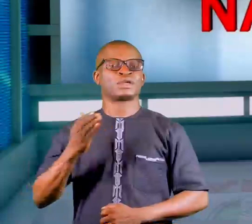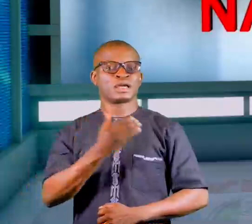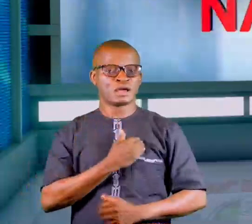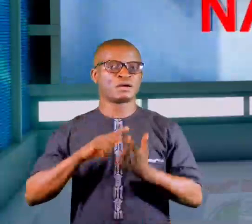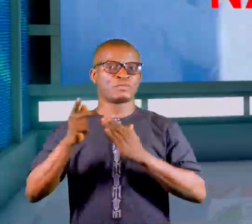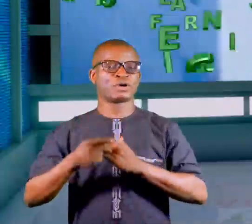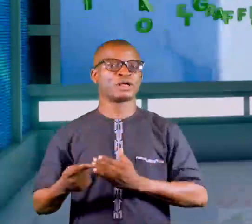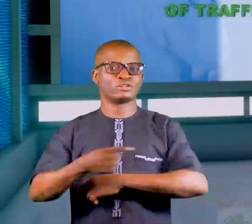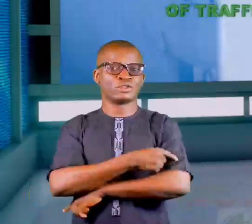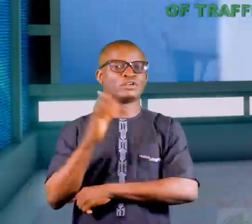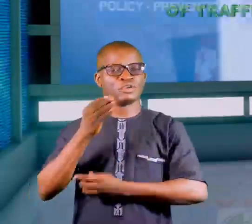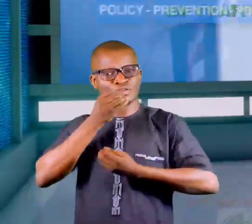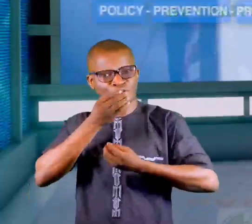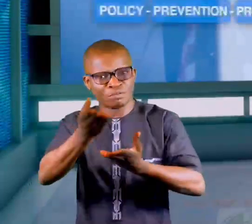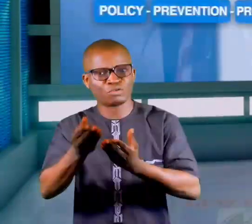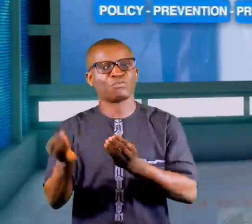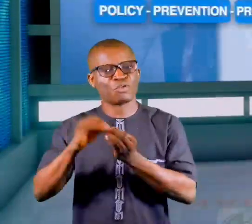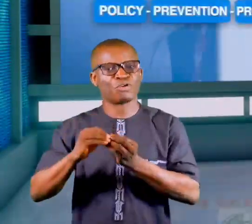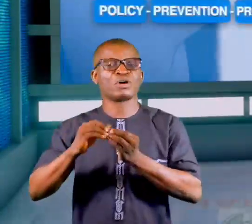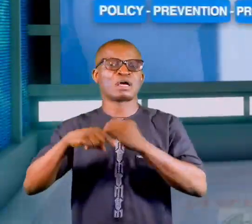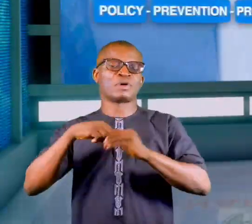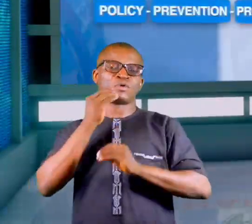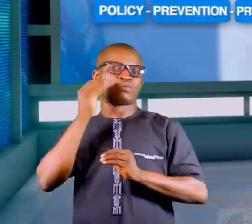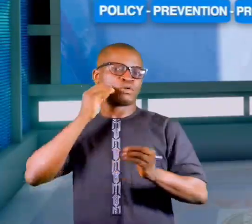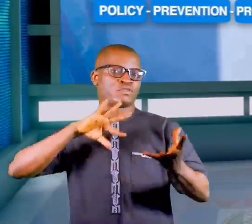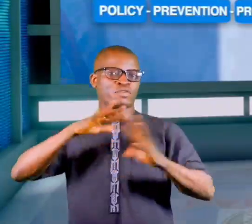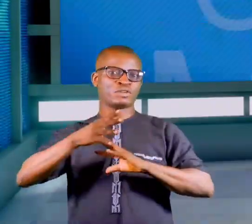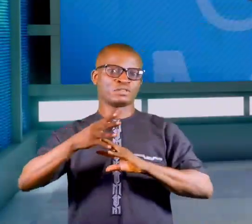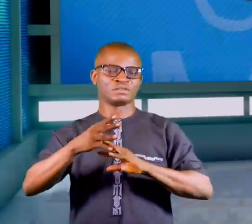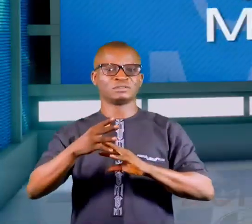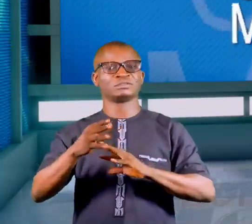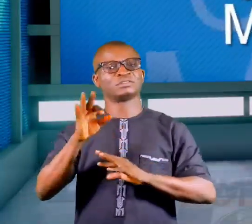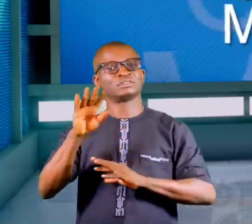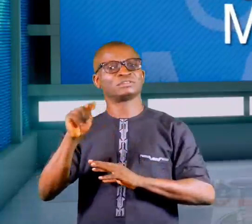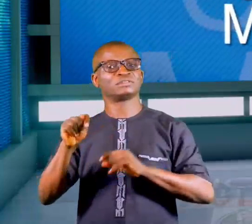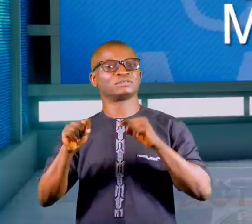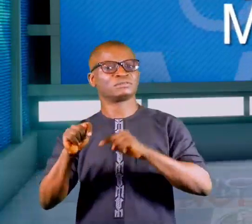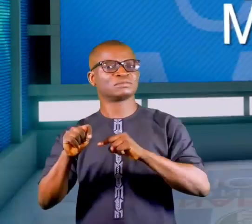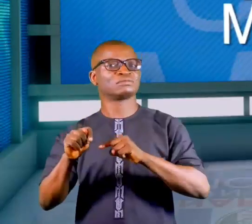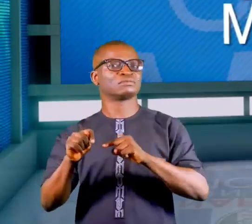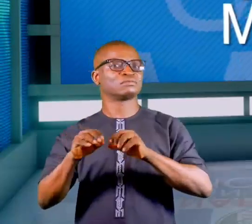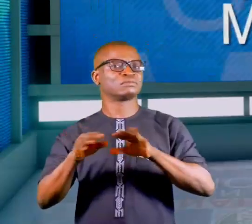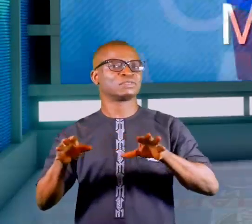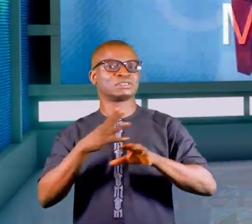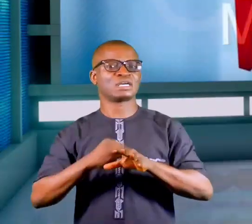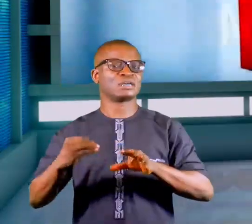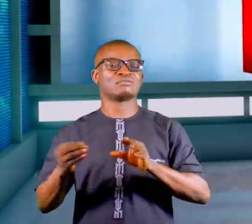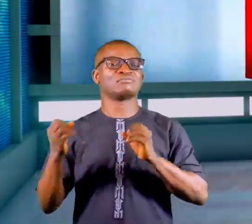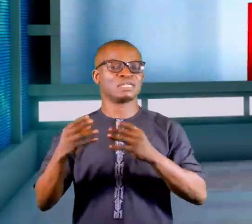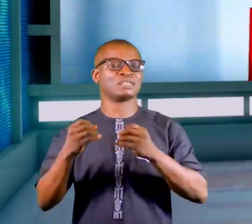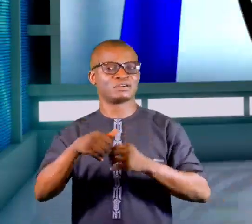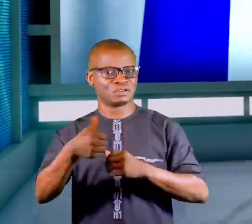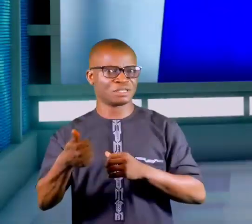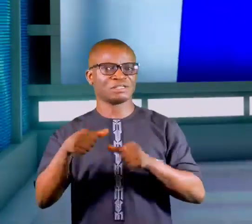Our package today will enlighten you on domestic violence, the efforts of NAPTIP in the FCT, tips on parenting, and